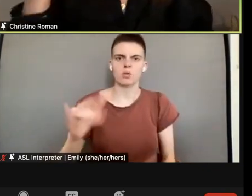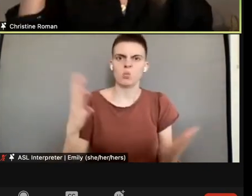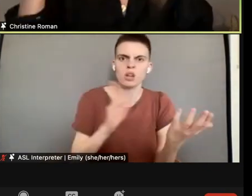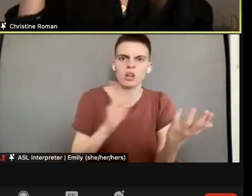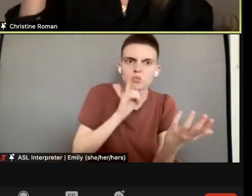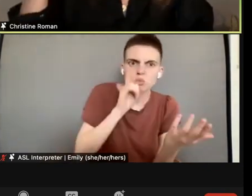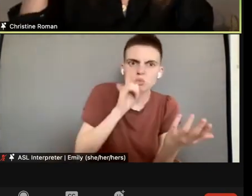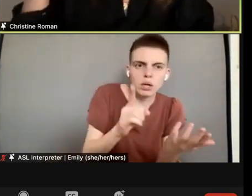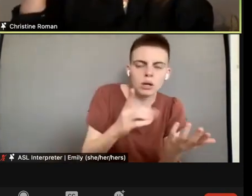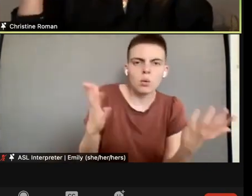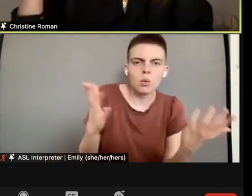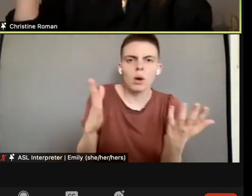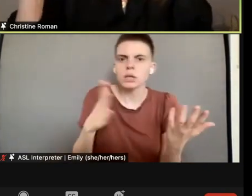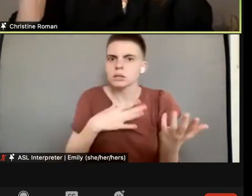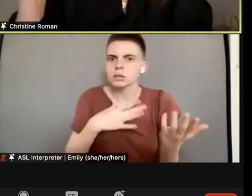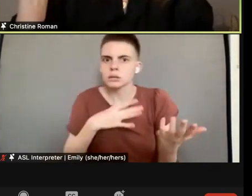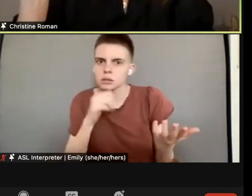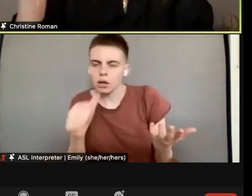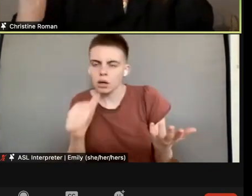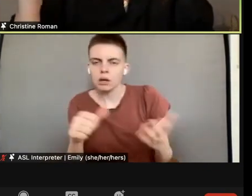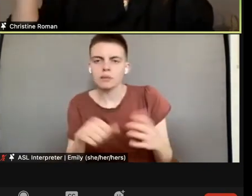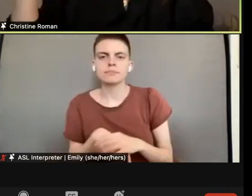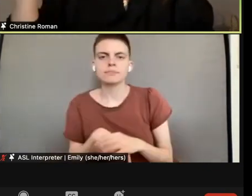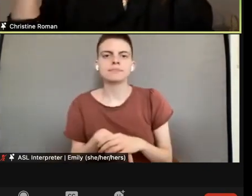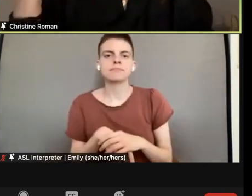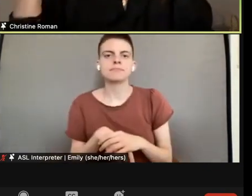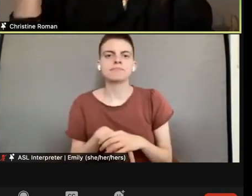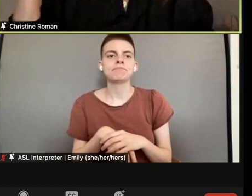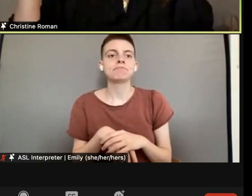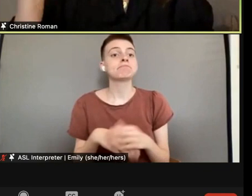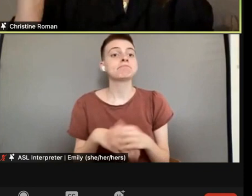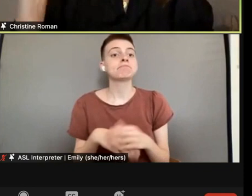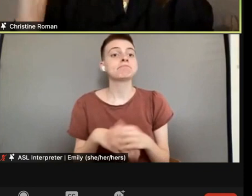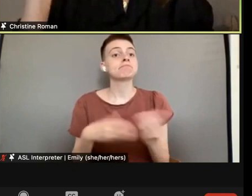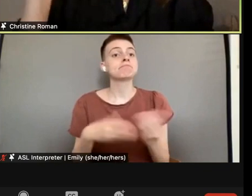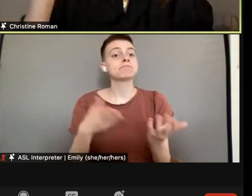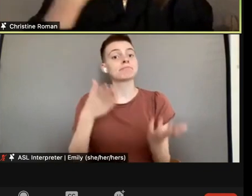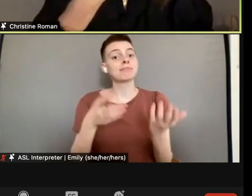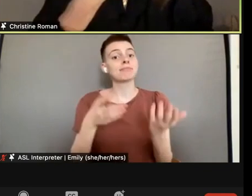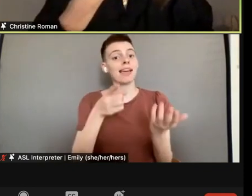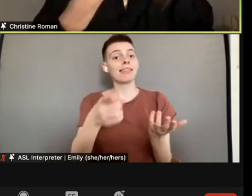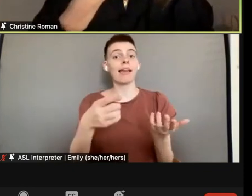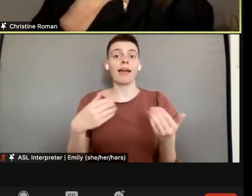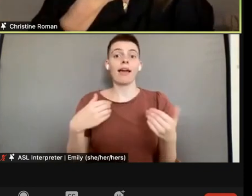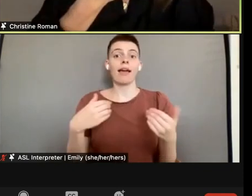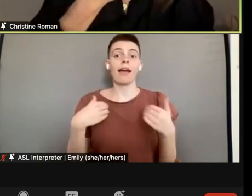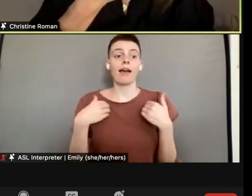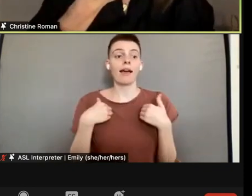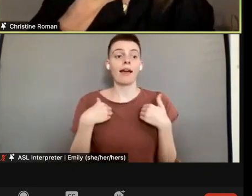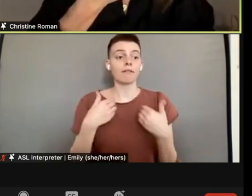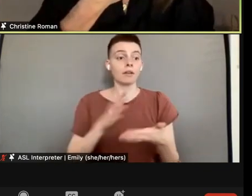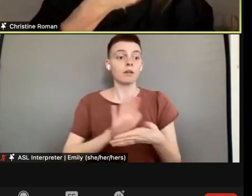they love to watch on their iPad, for example, every day, or something that they